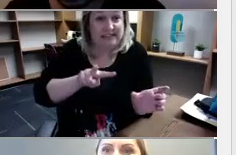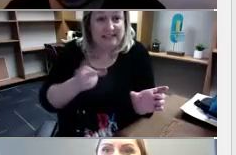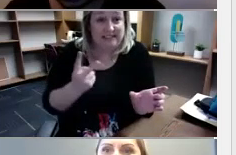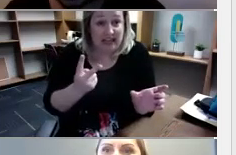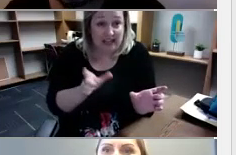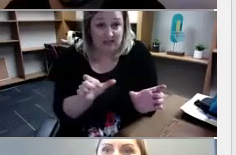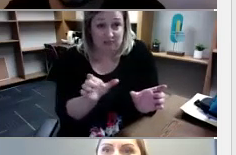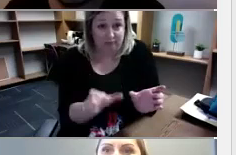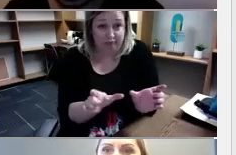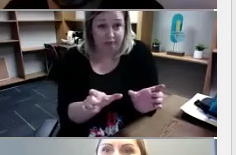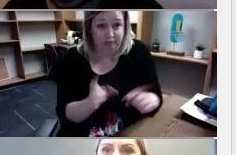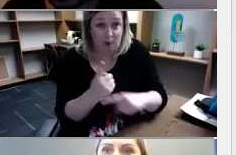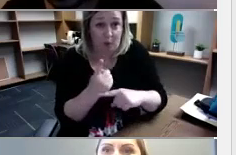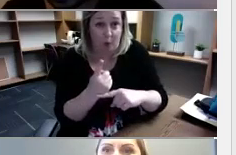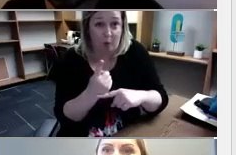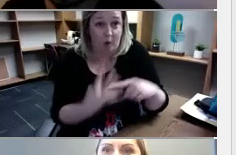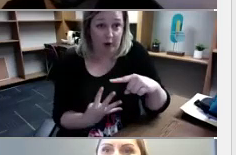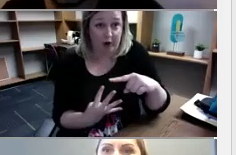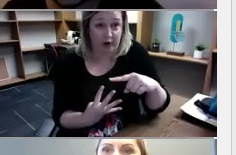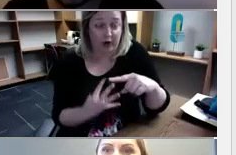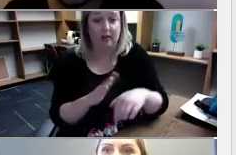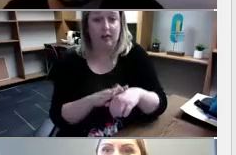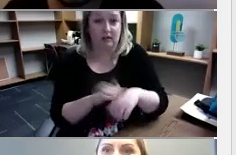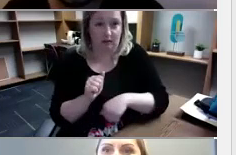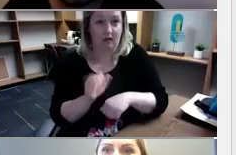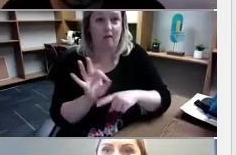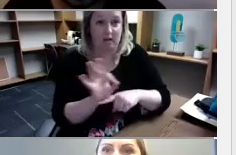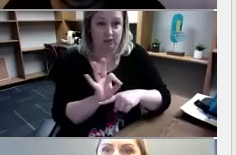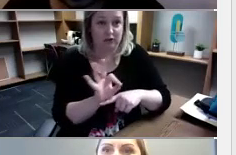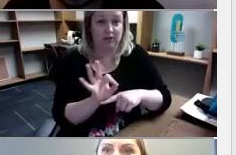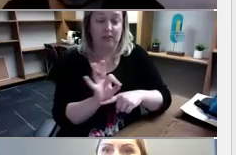is from n by 4 plus 1.